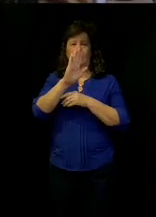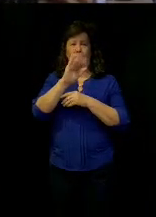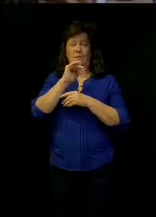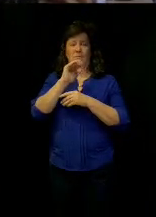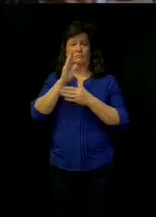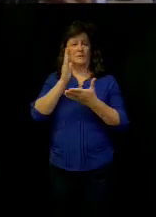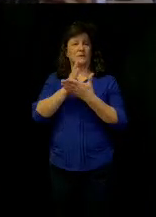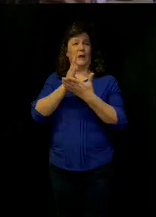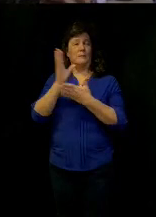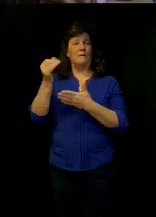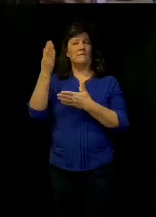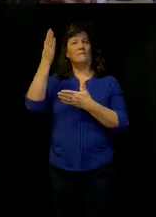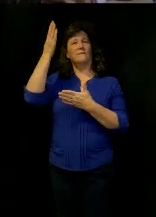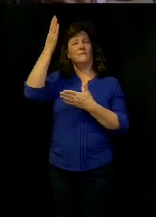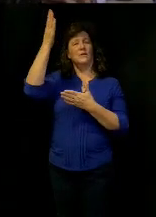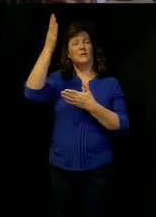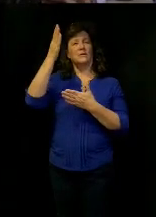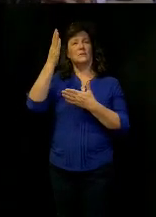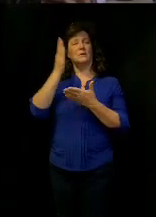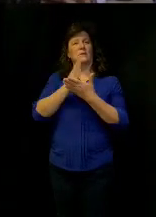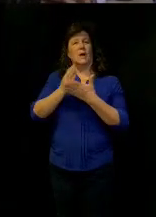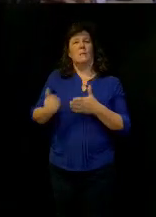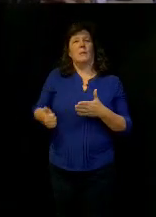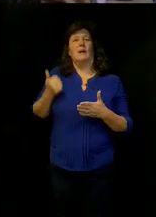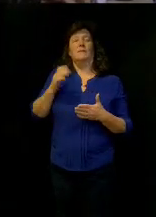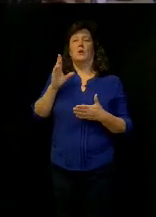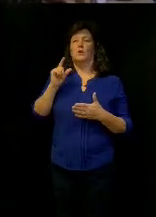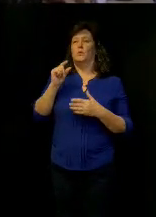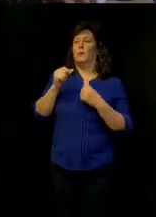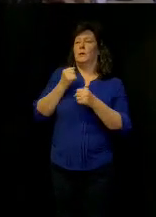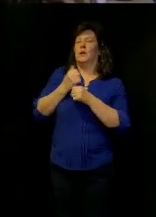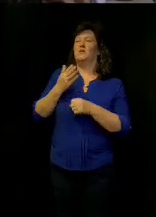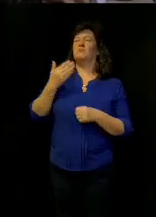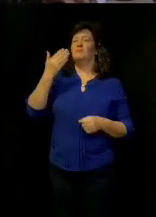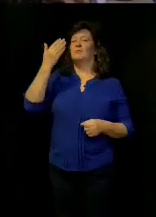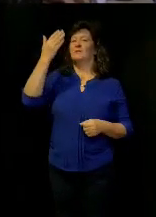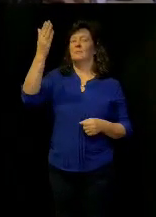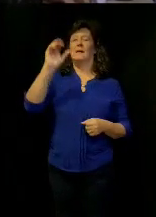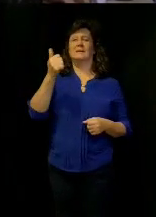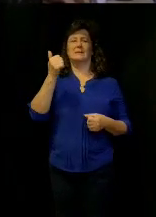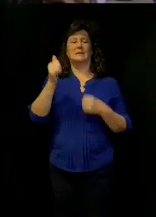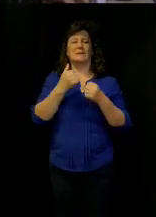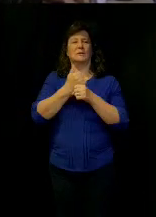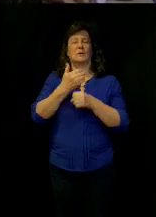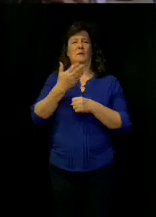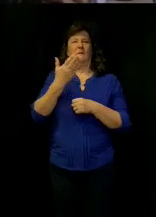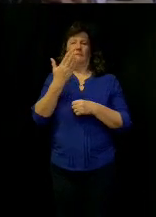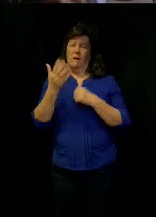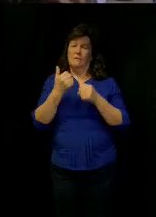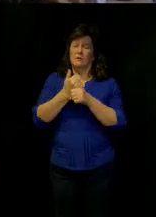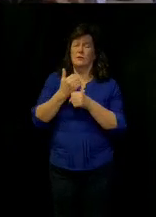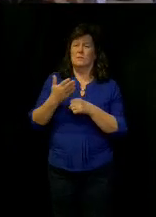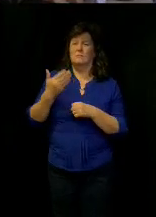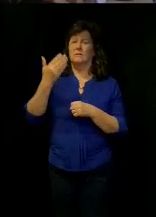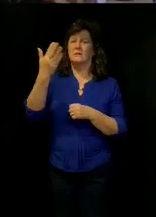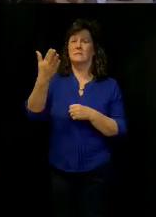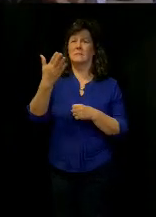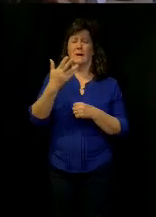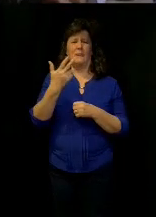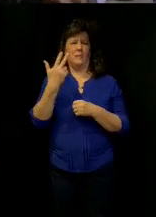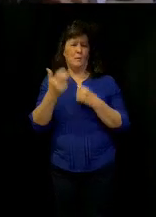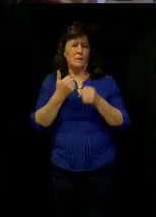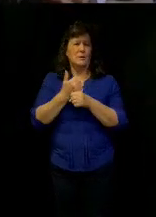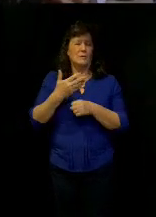tripping. Stop living 20 years from now. Stop living in 10 years from now. 5 years from now. Even in 3 years from